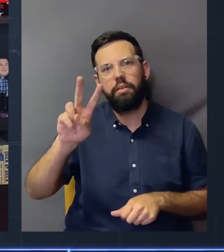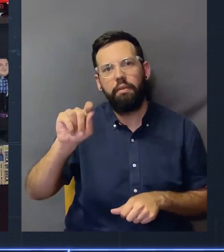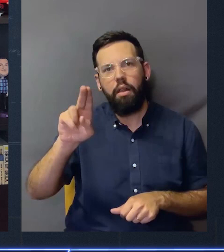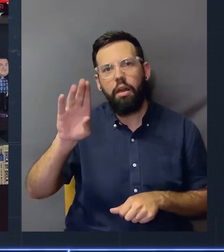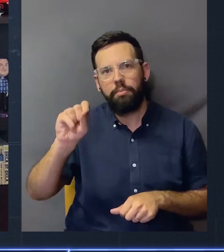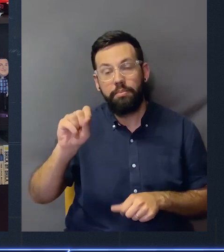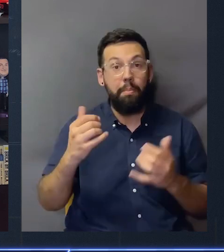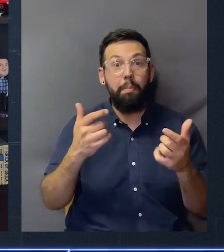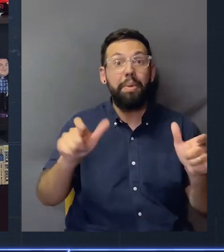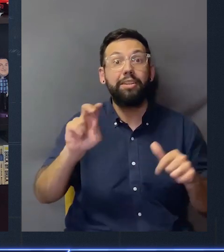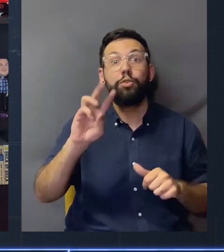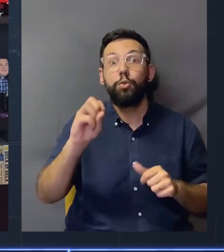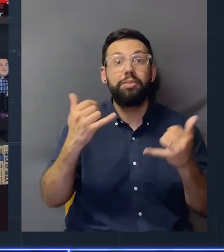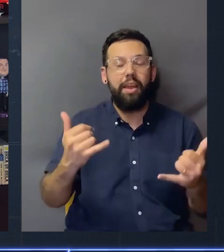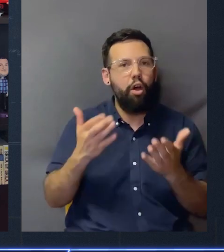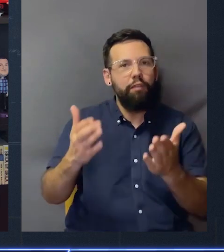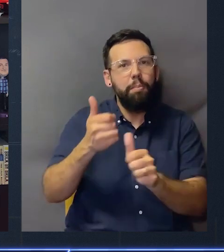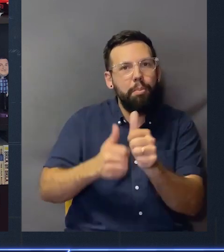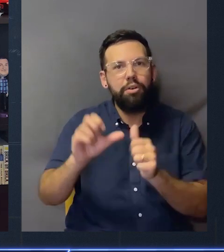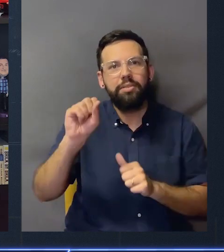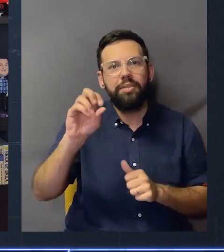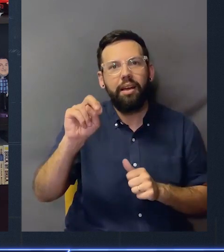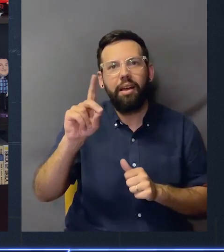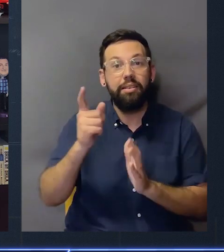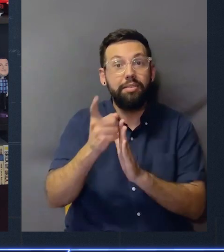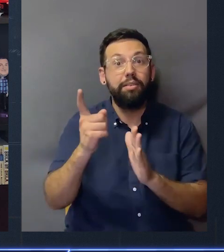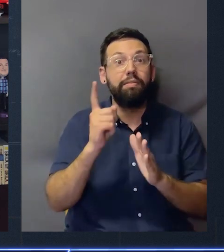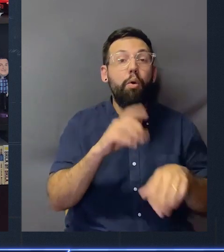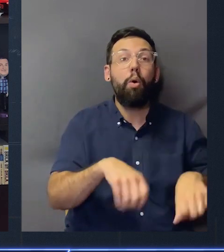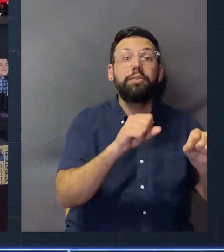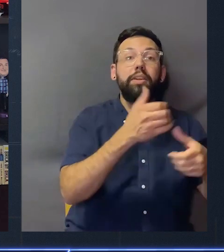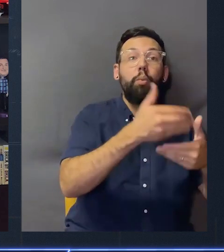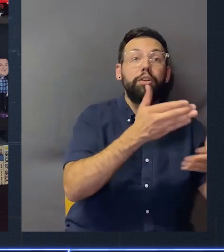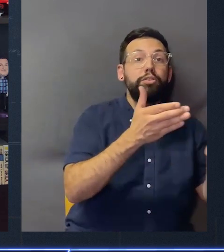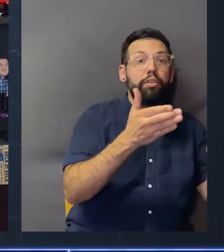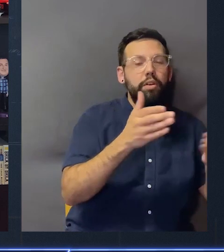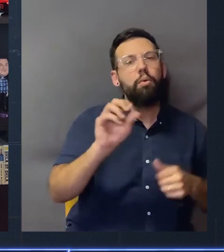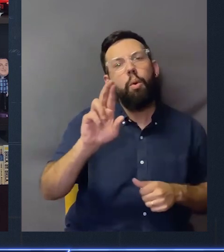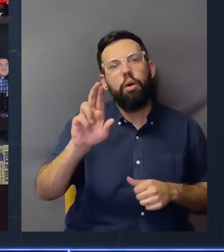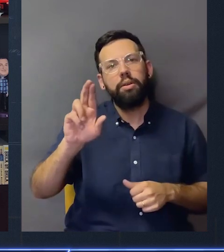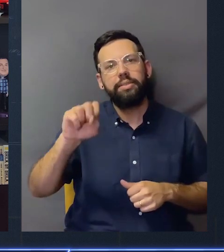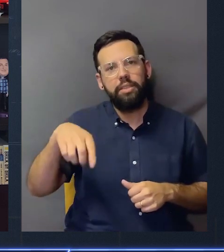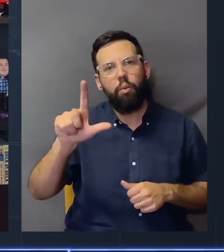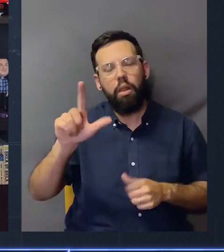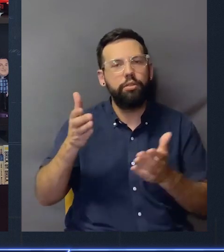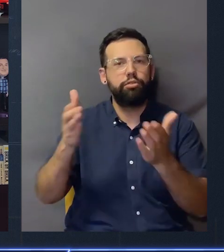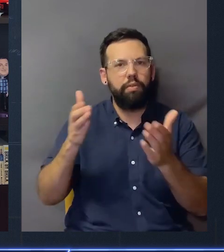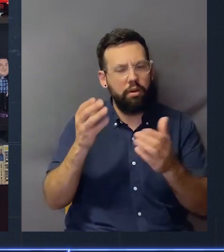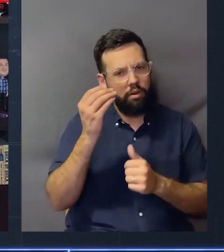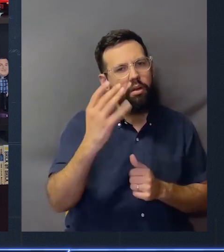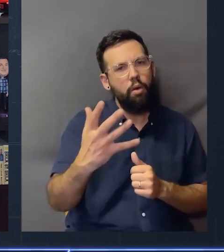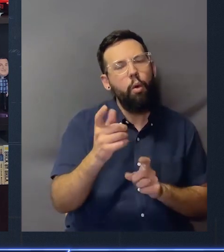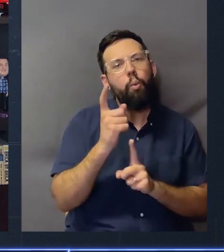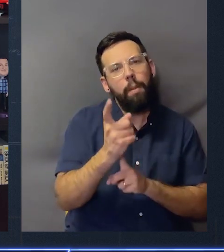using EC2 to host Windows Server or to host SQL Server. There's a 1 minute minimum, and then there's per second billing